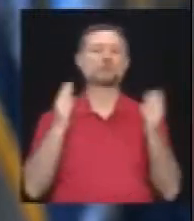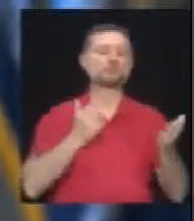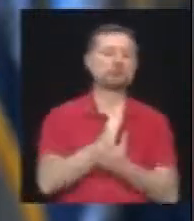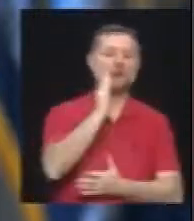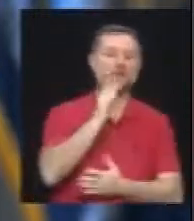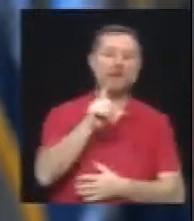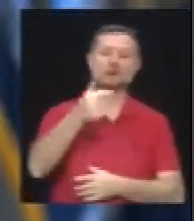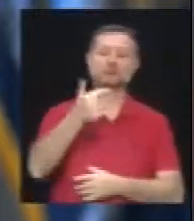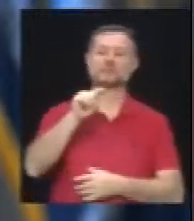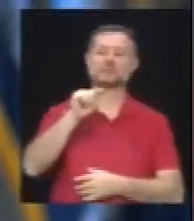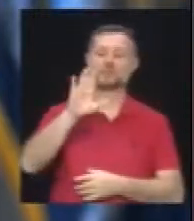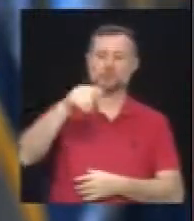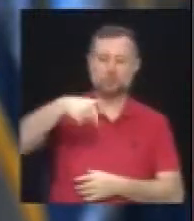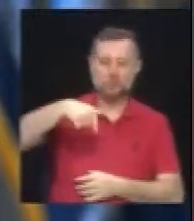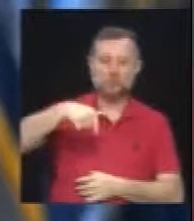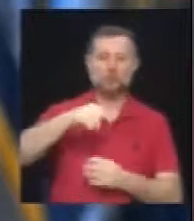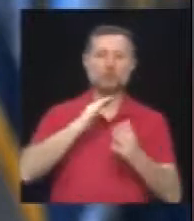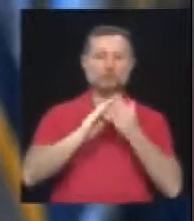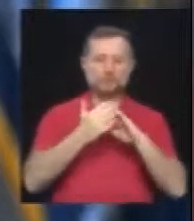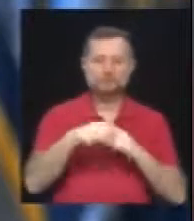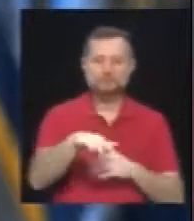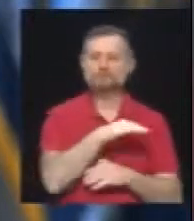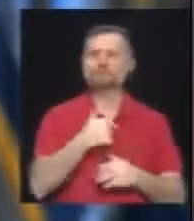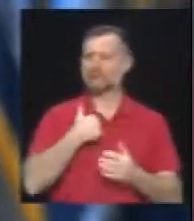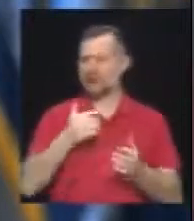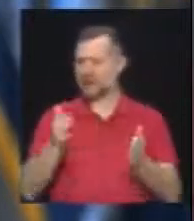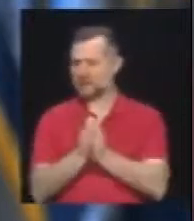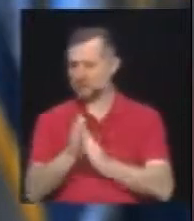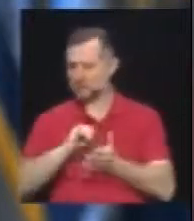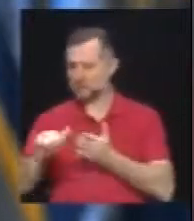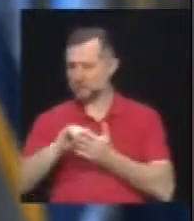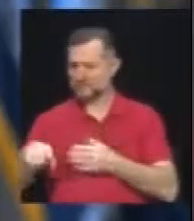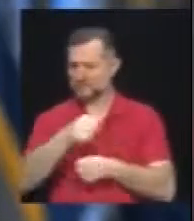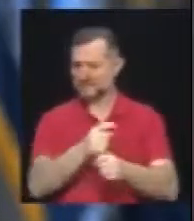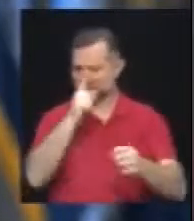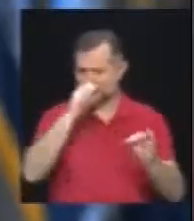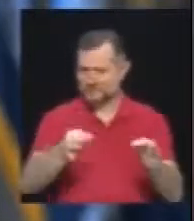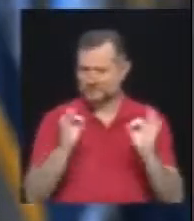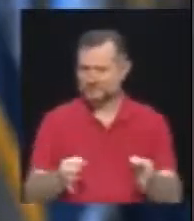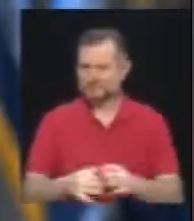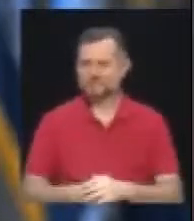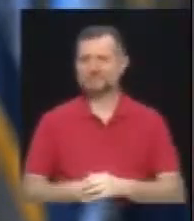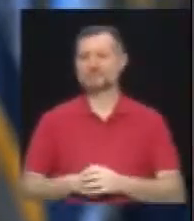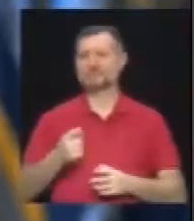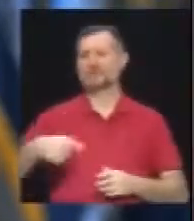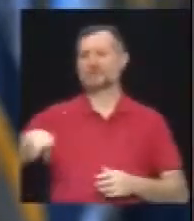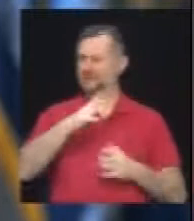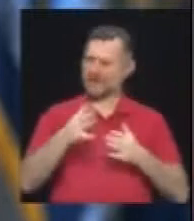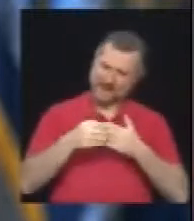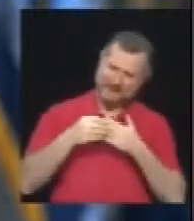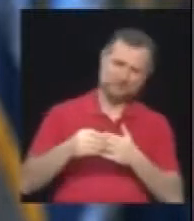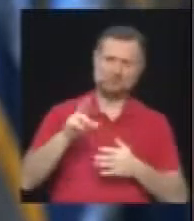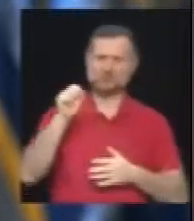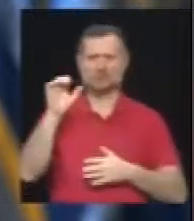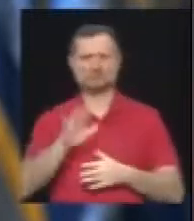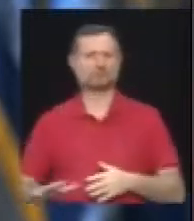LGBTQ community, and you made the right decision. And you led the nation in